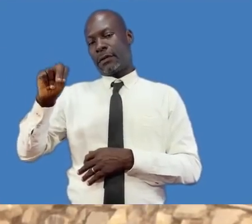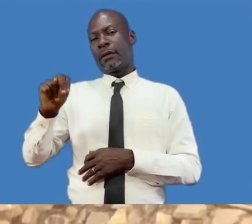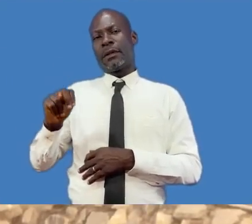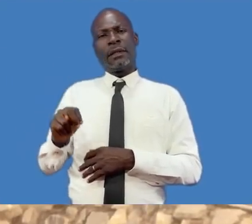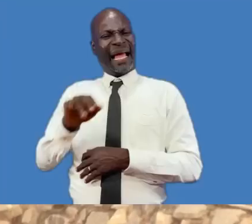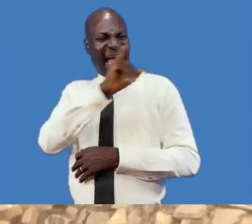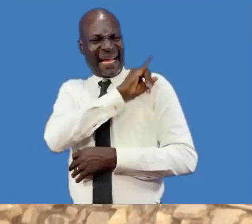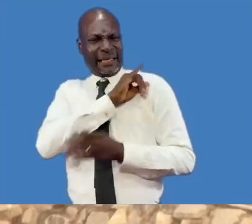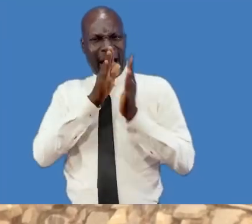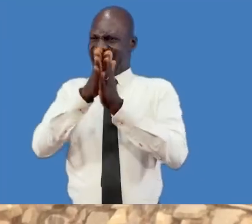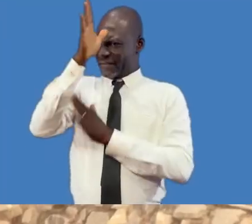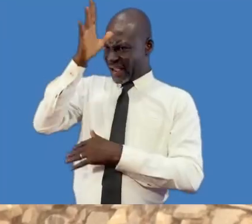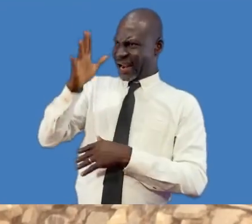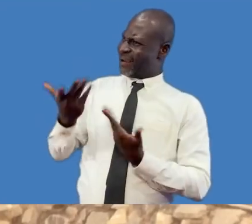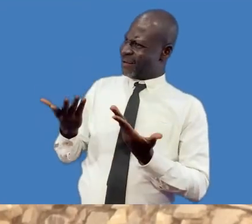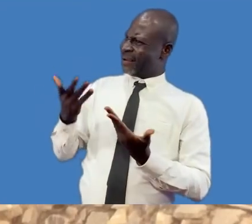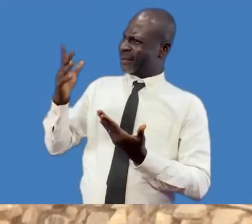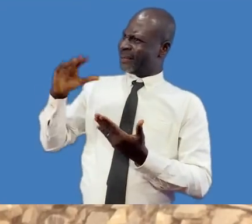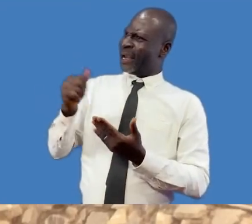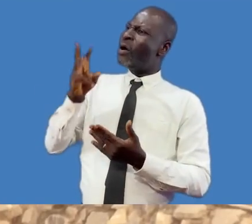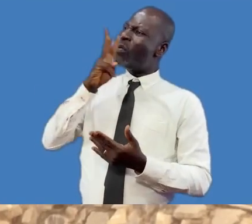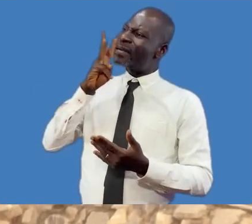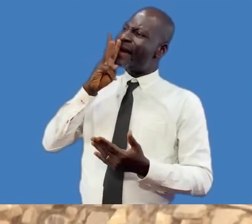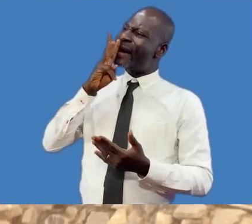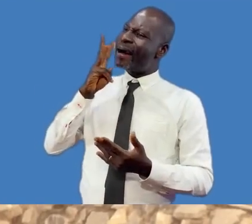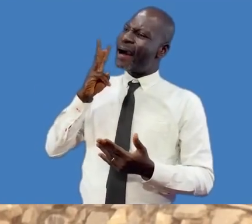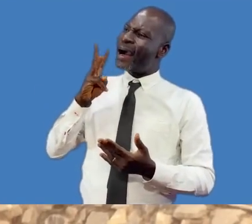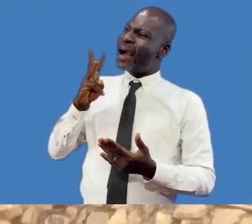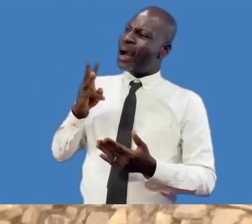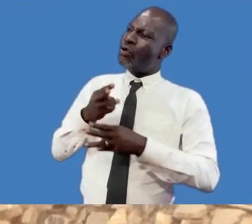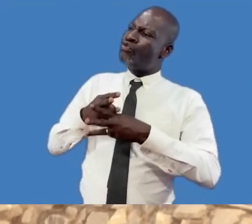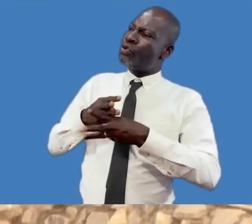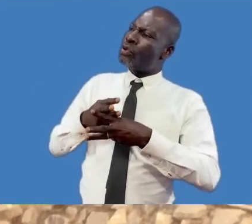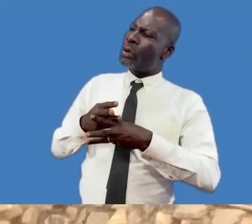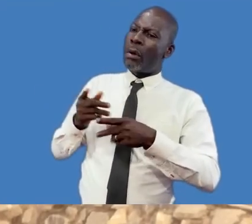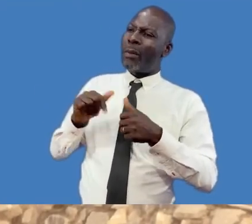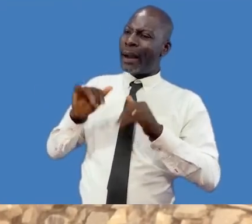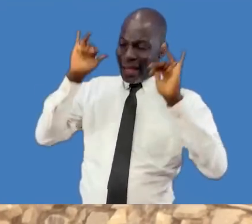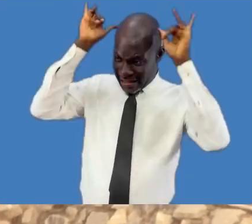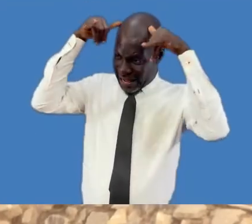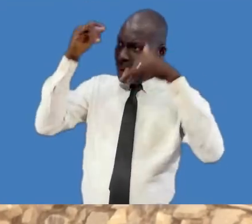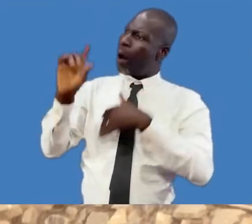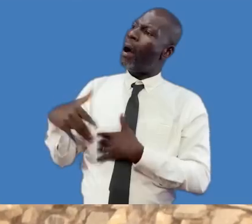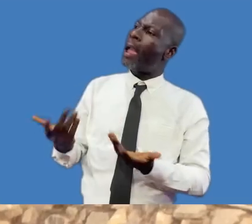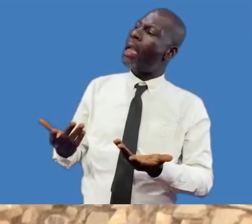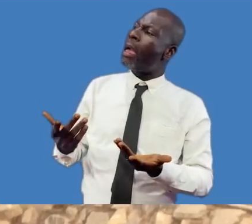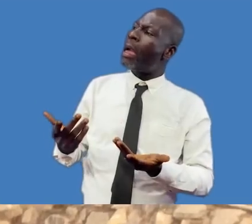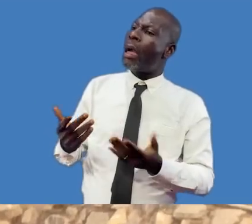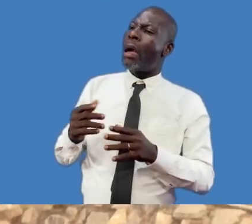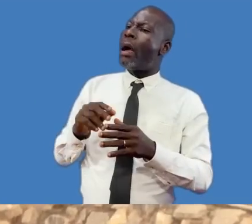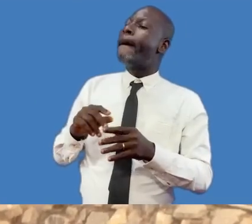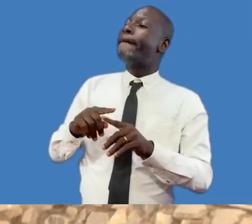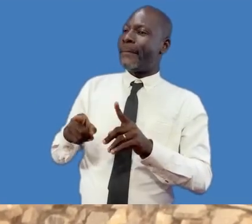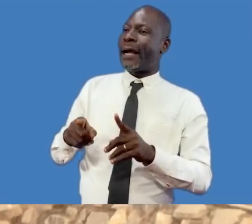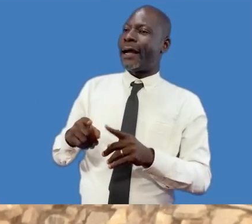eja ya fa nsuo ya fa nyina na odwama no e de bebo afode no o hefa Abraham kachira ne bani